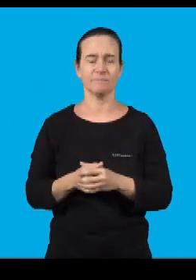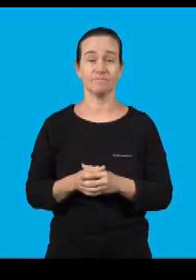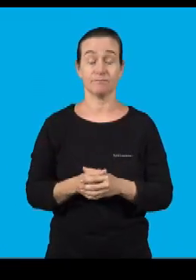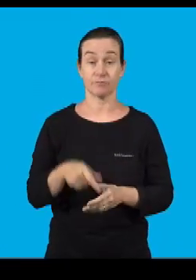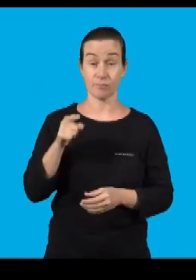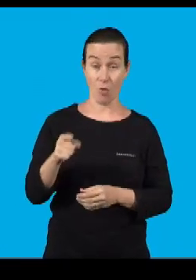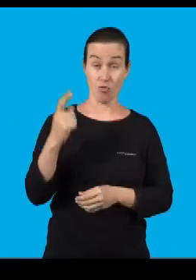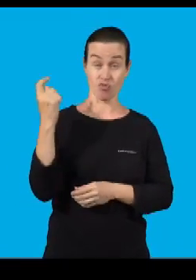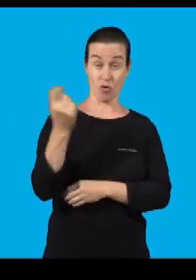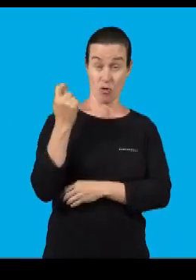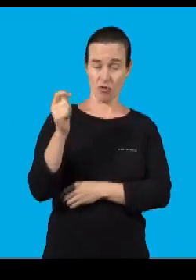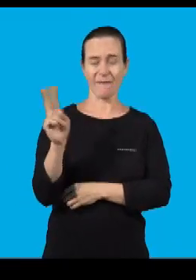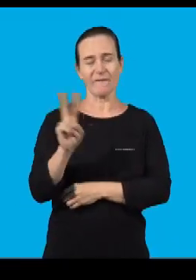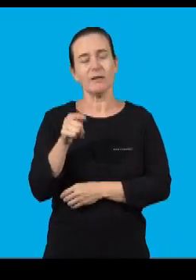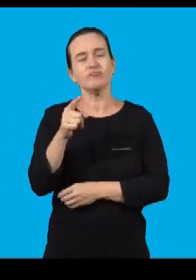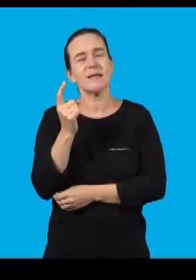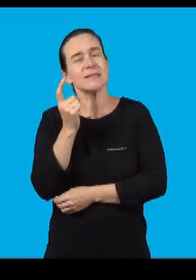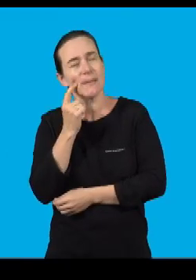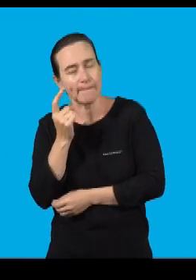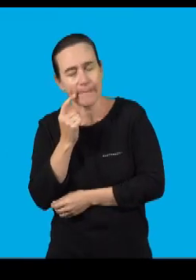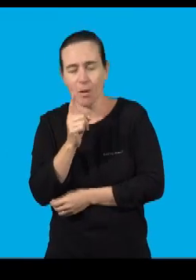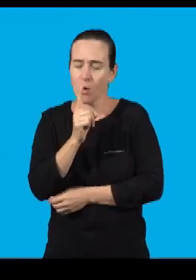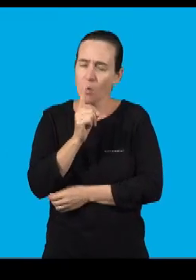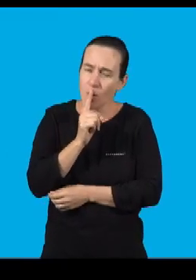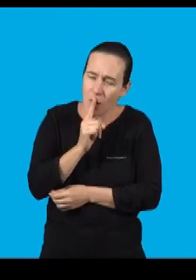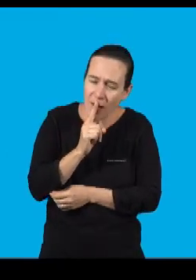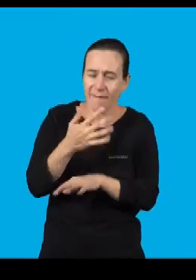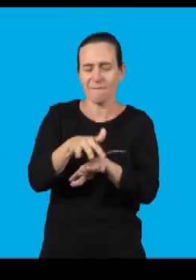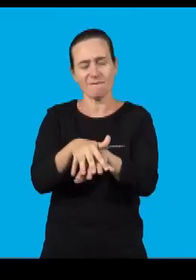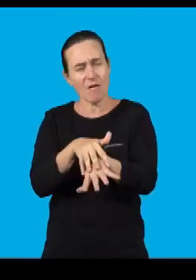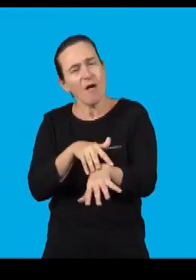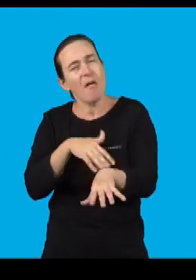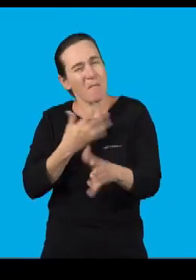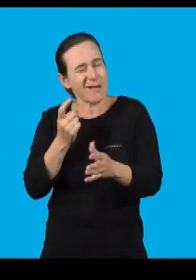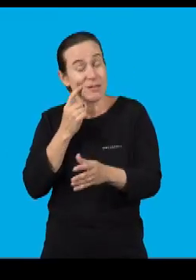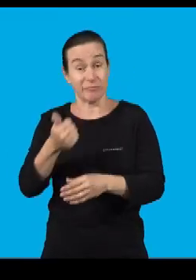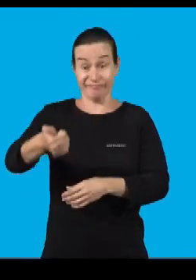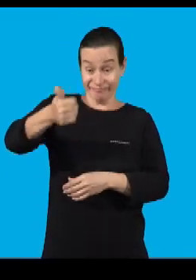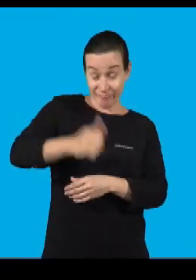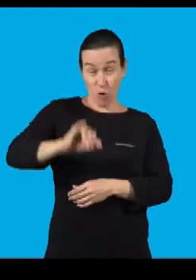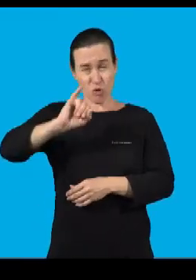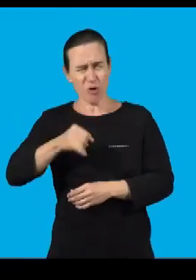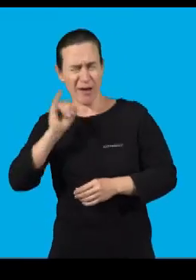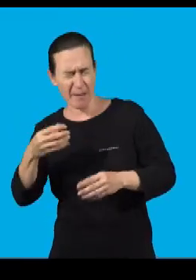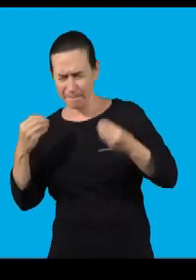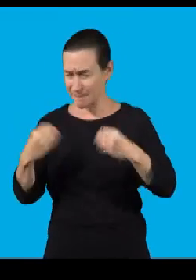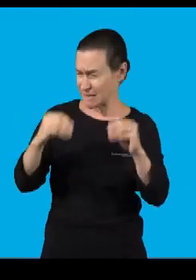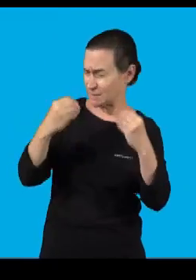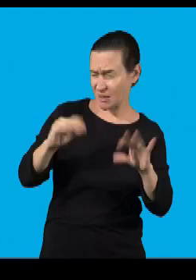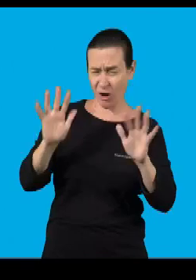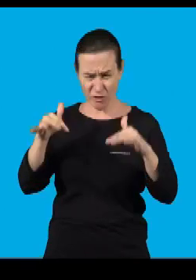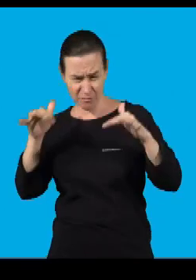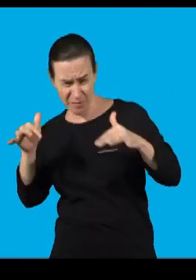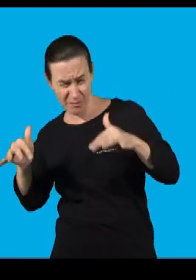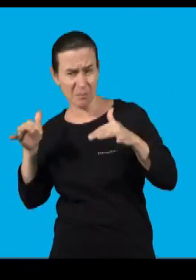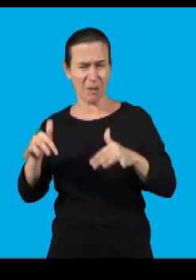contrast where your rural village is the simplistic way, close to earth, way of living, and then Johannesburg